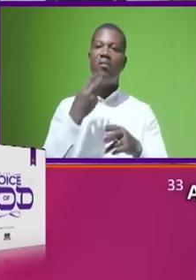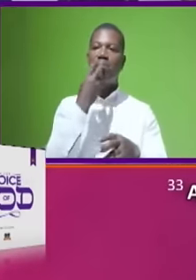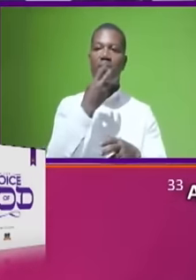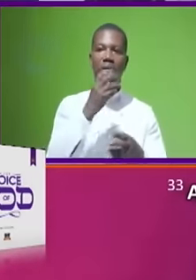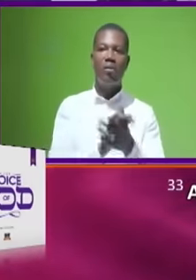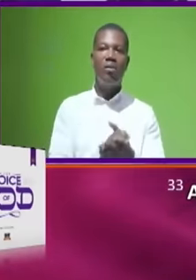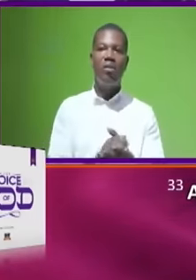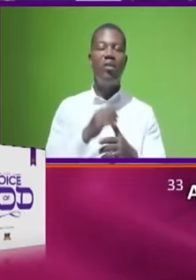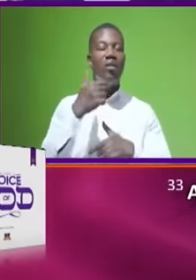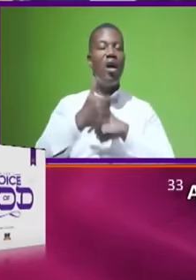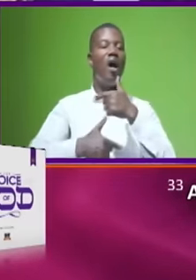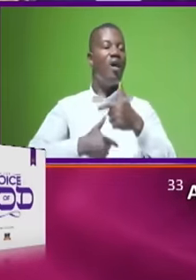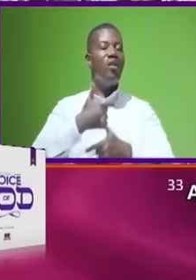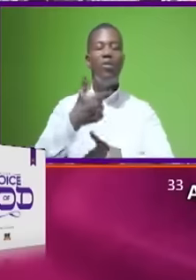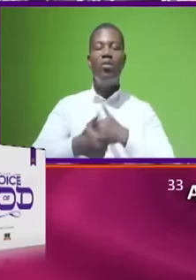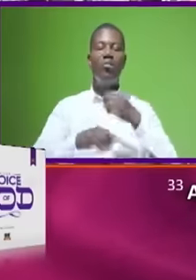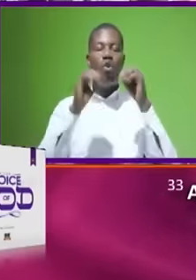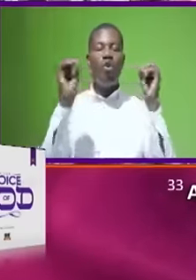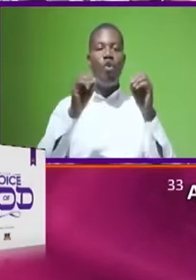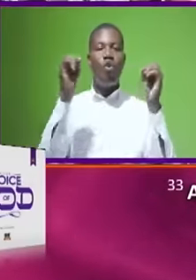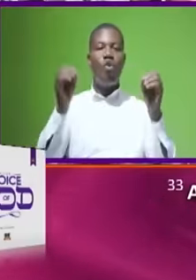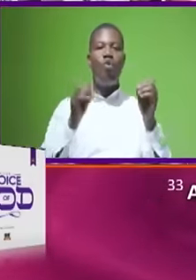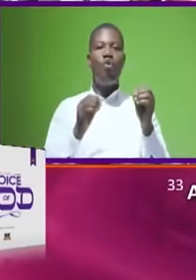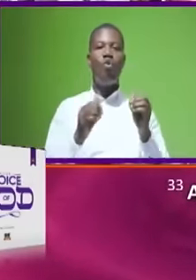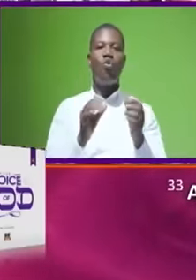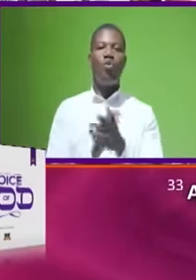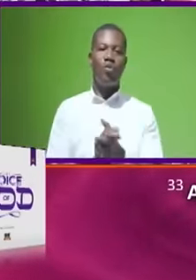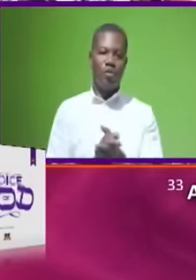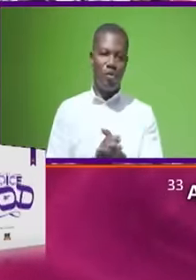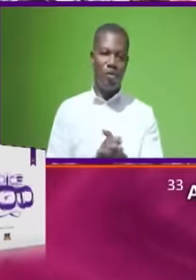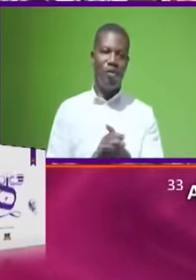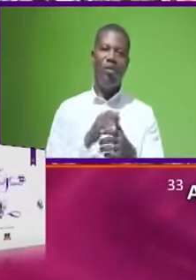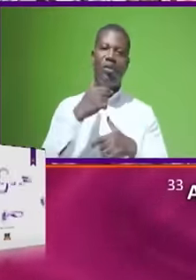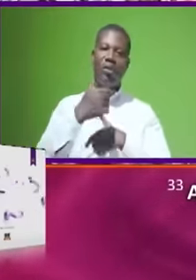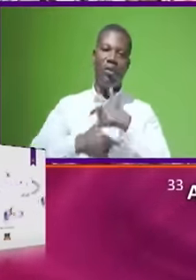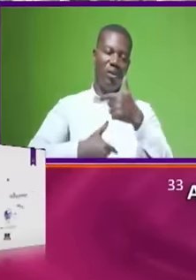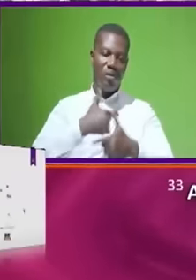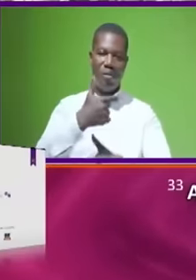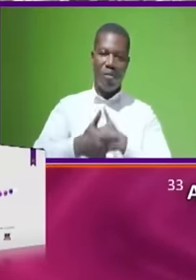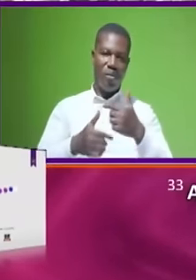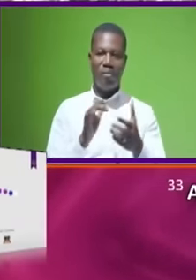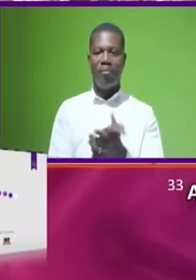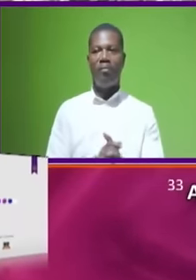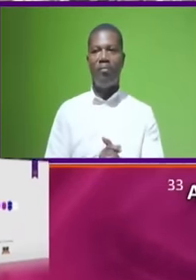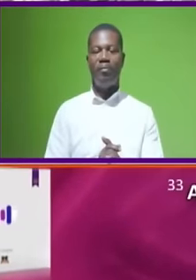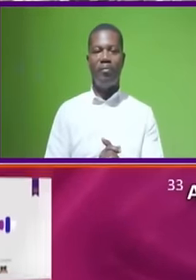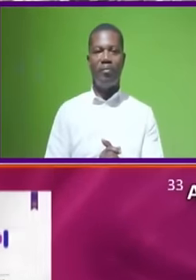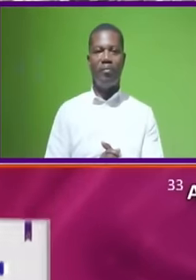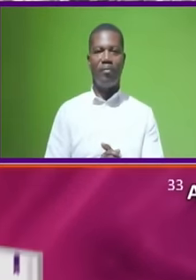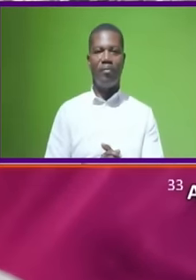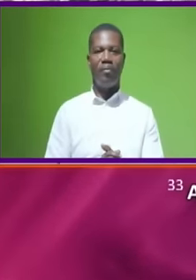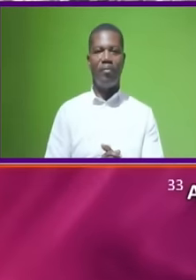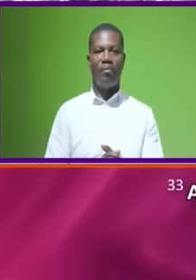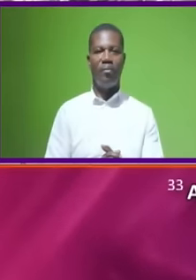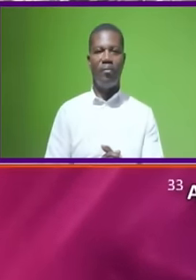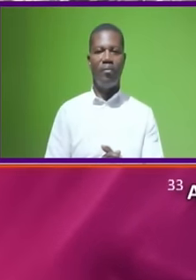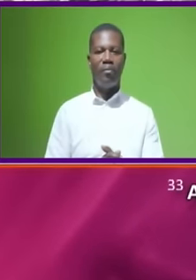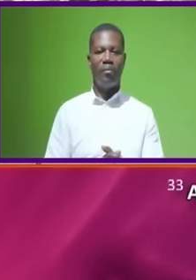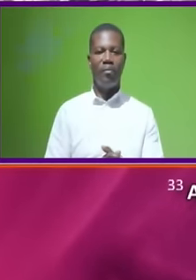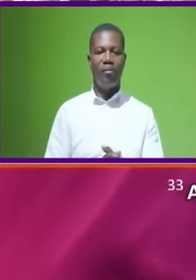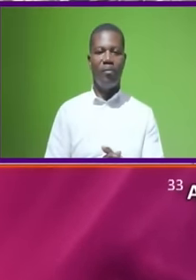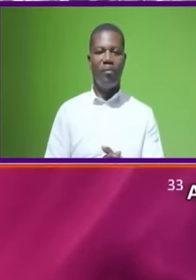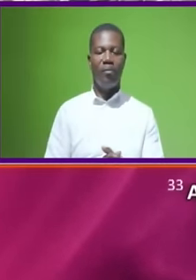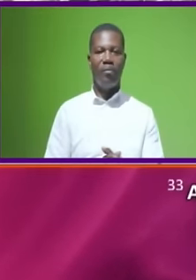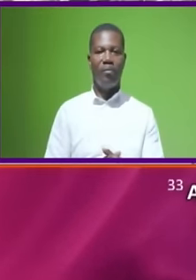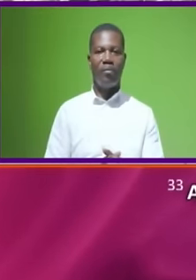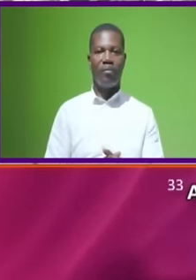Adom. Adom. Adom alako. So grace. Yes. Because of that great grace, it was said that if